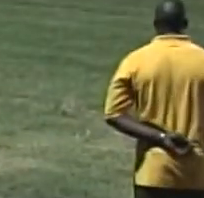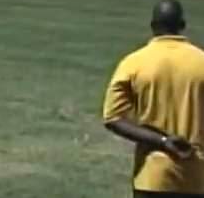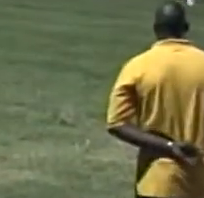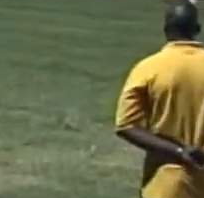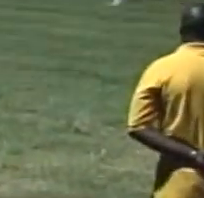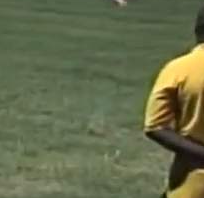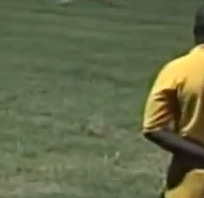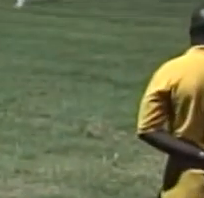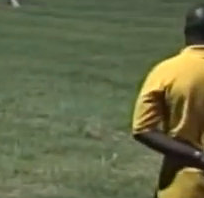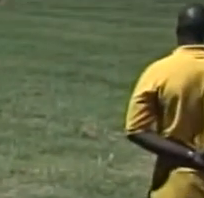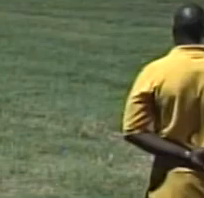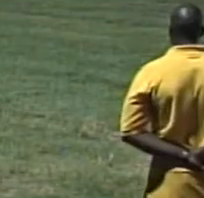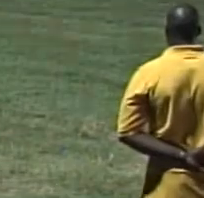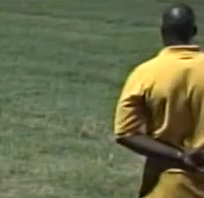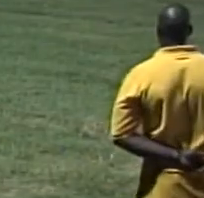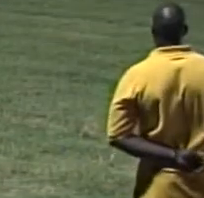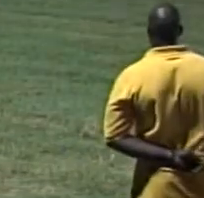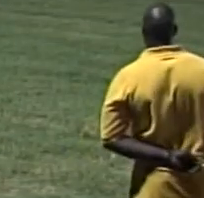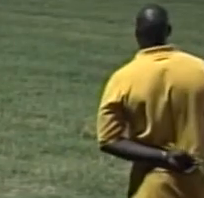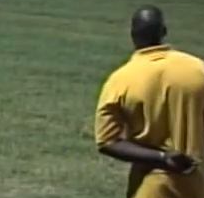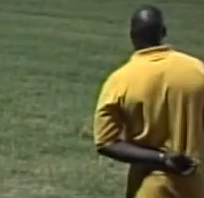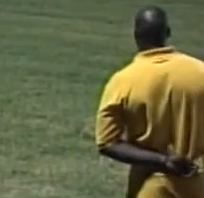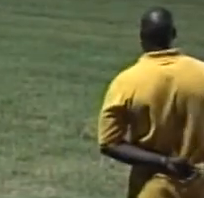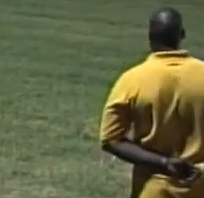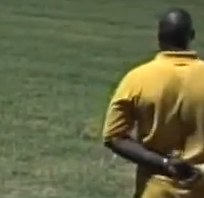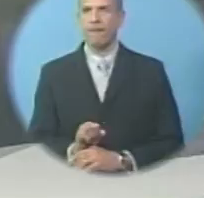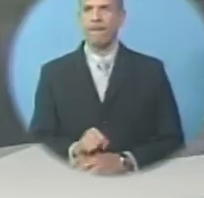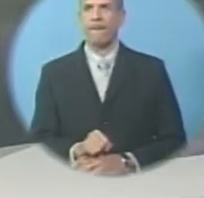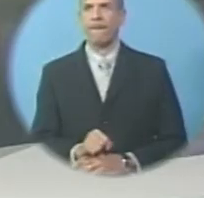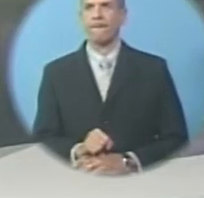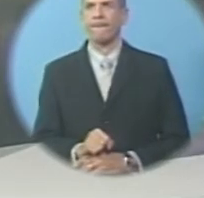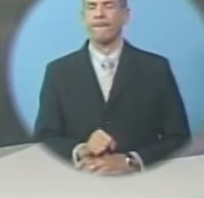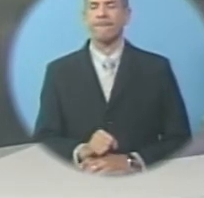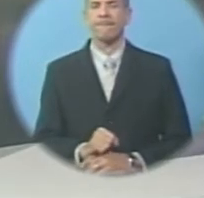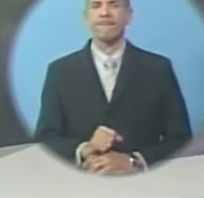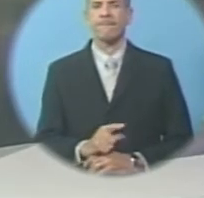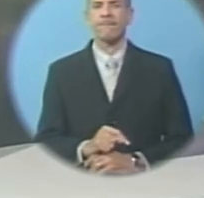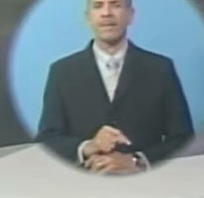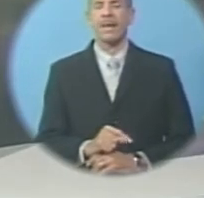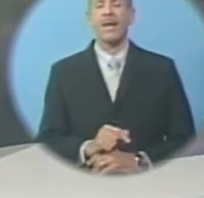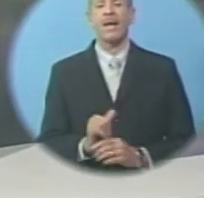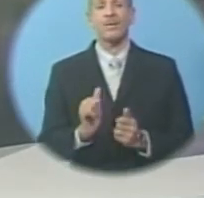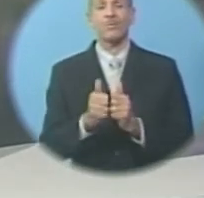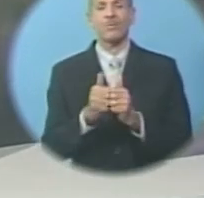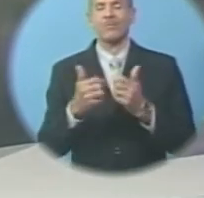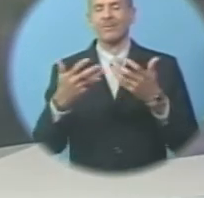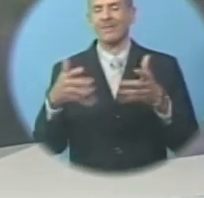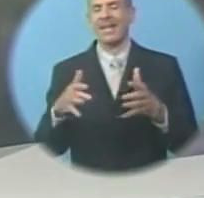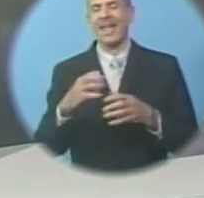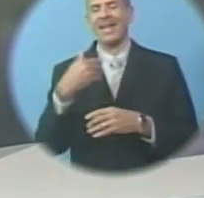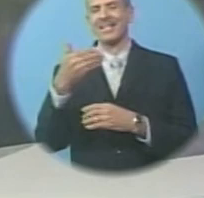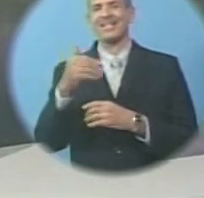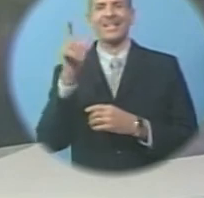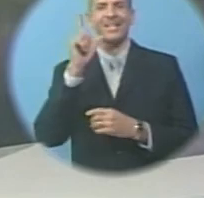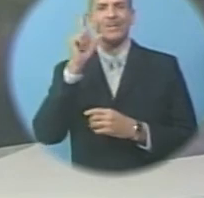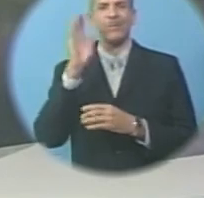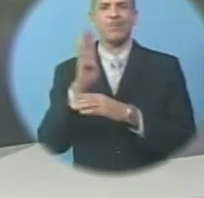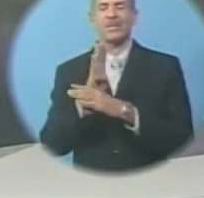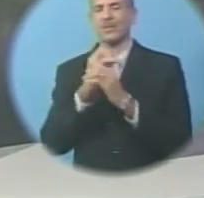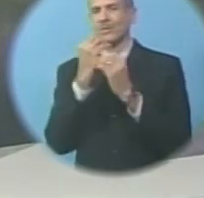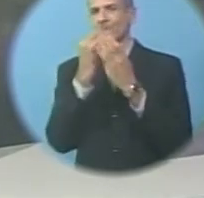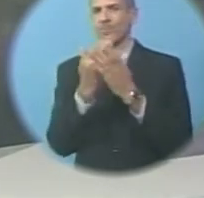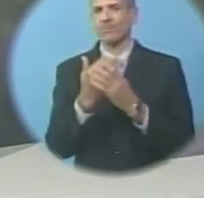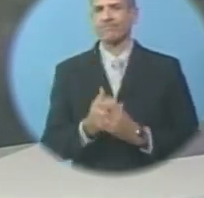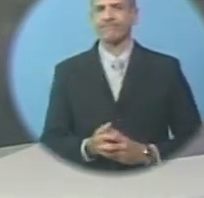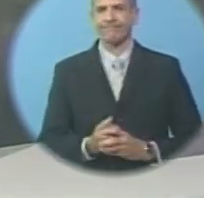defeat St. Michael South Central 2-0. And that's sports. Lisa will be back with the business report.